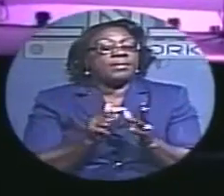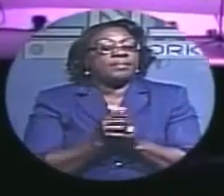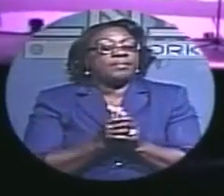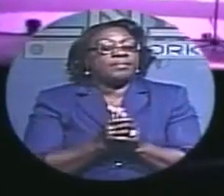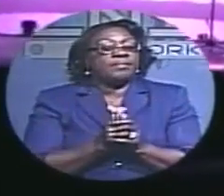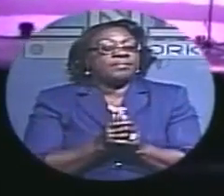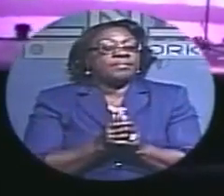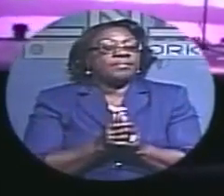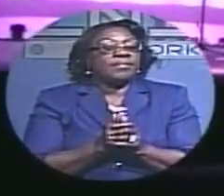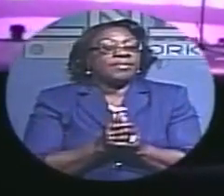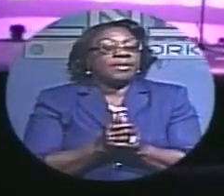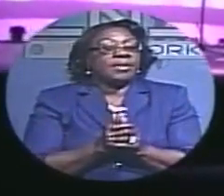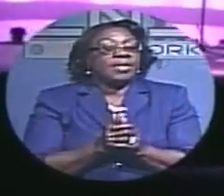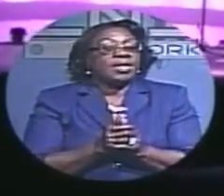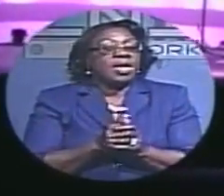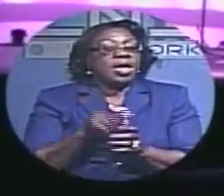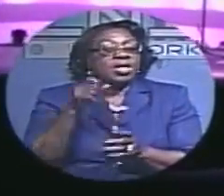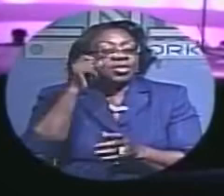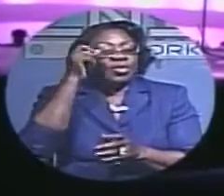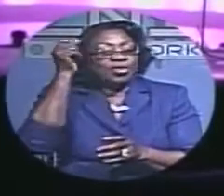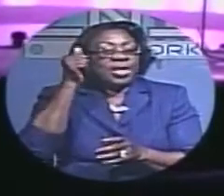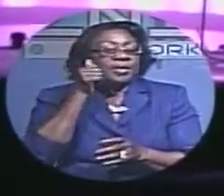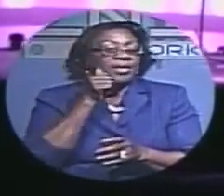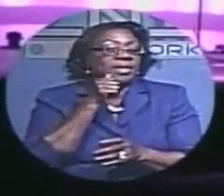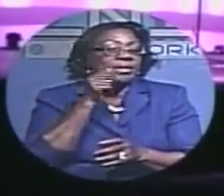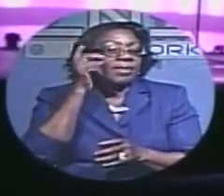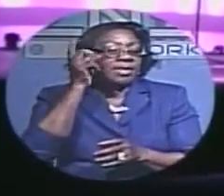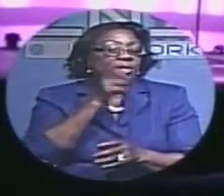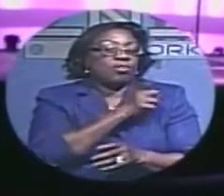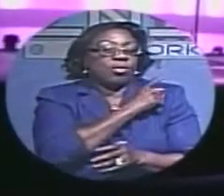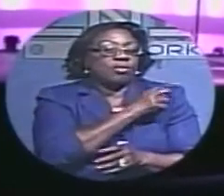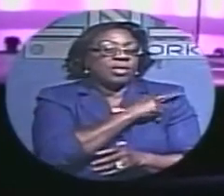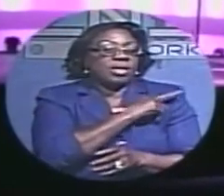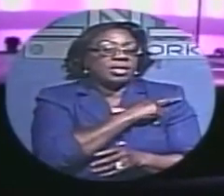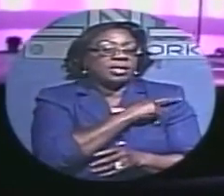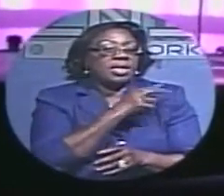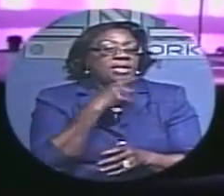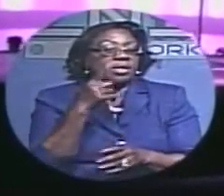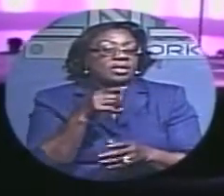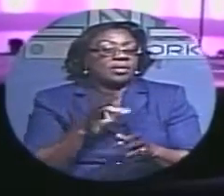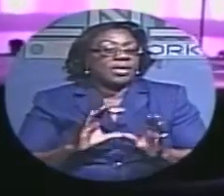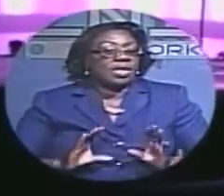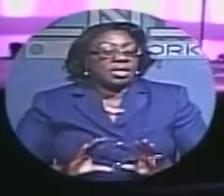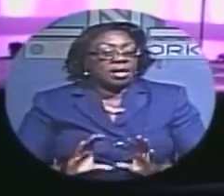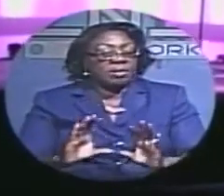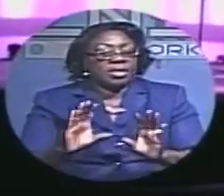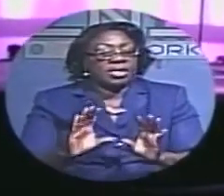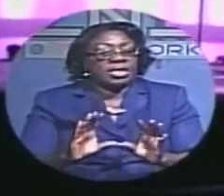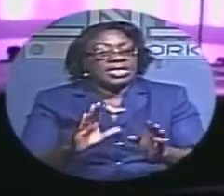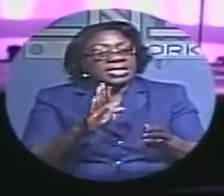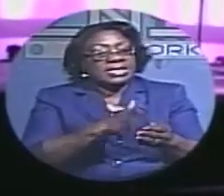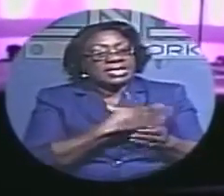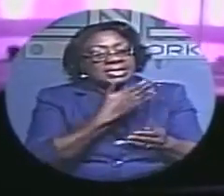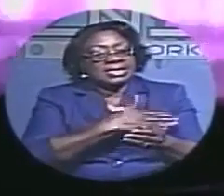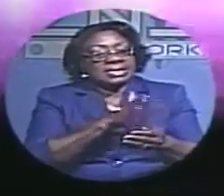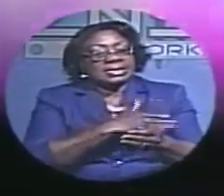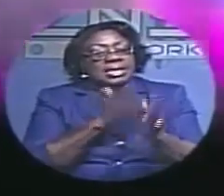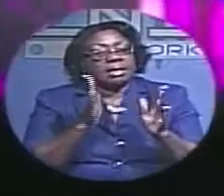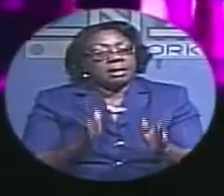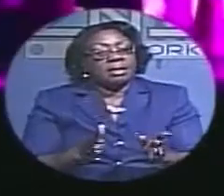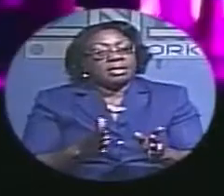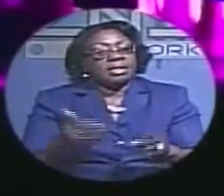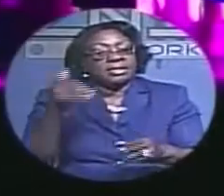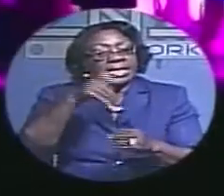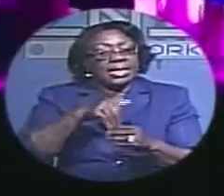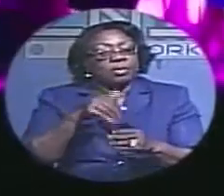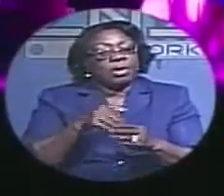Like her schoolmates, dream girl Patricia Rodriguez has also been inspired. The singing starlet says no doubt getting involved